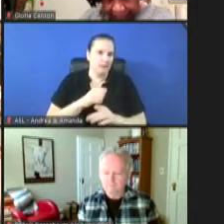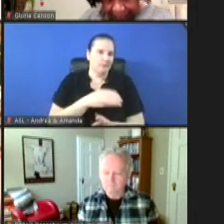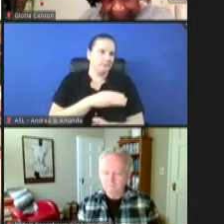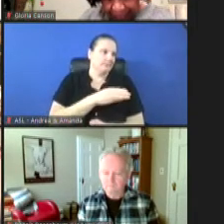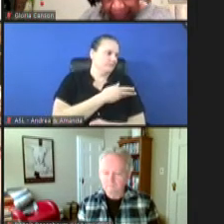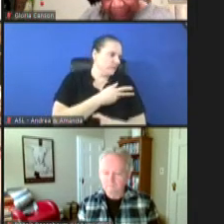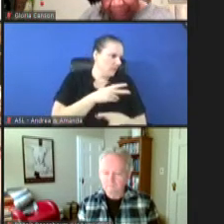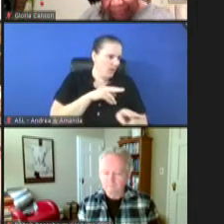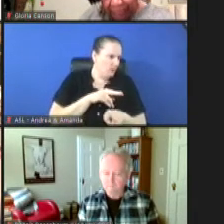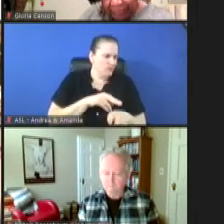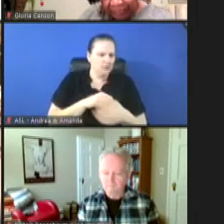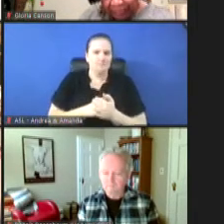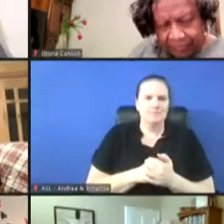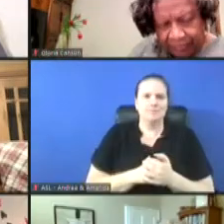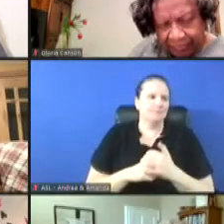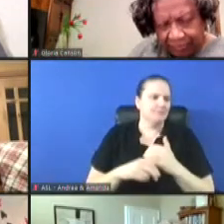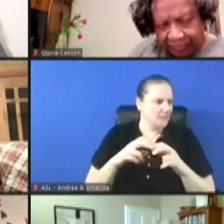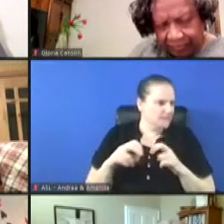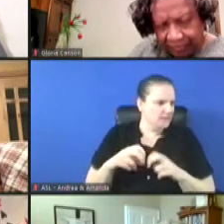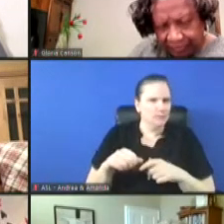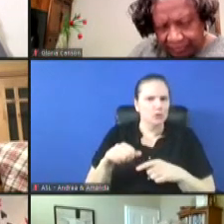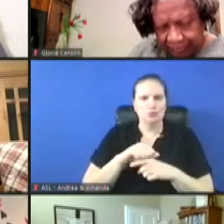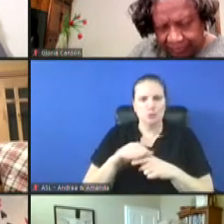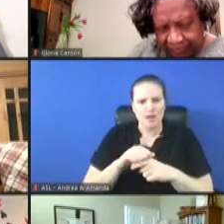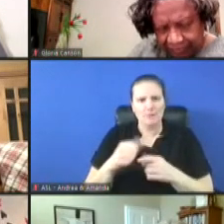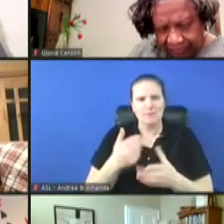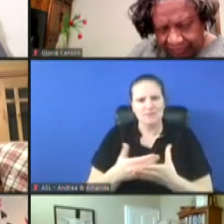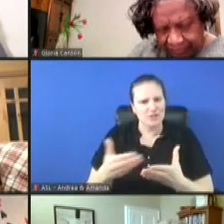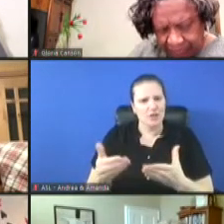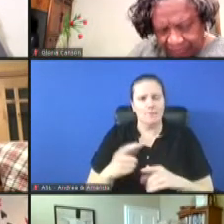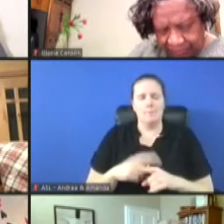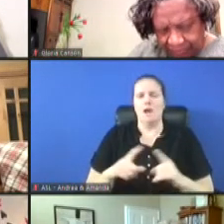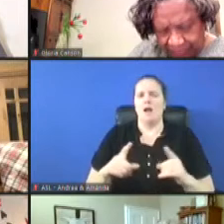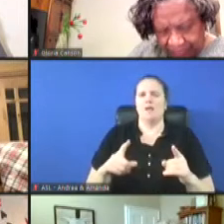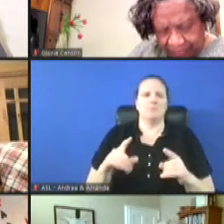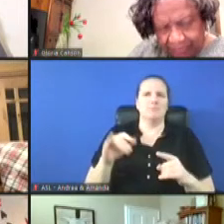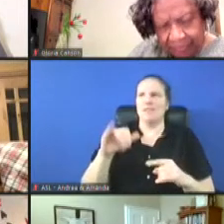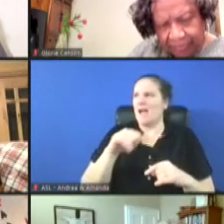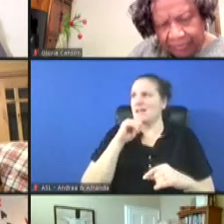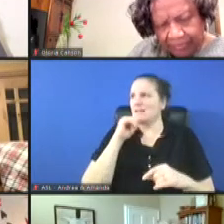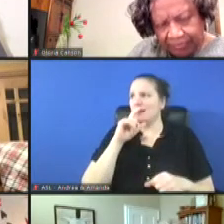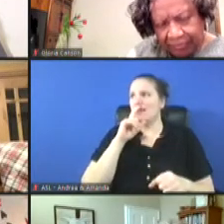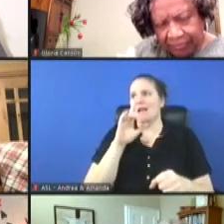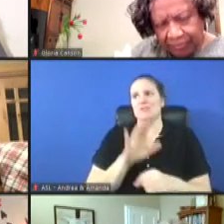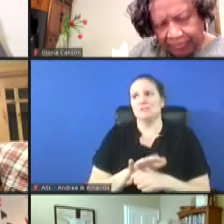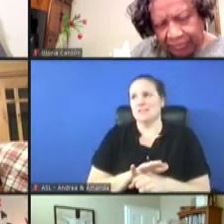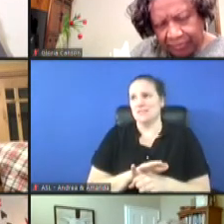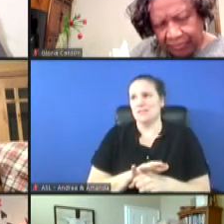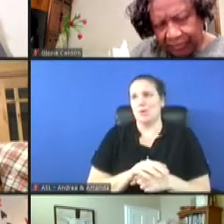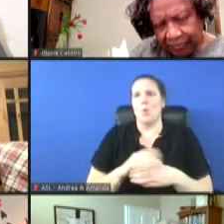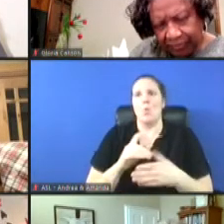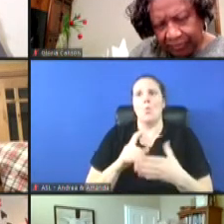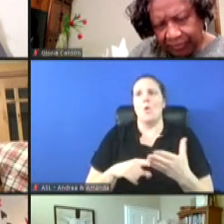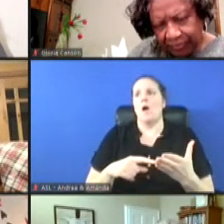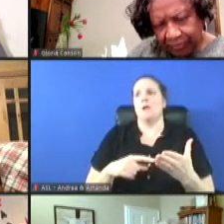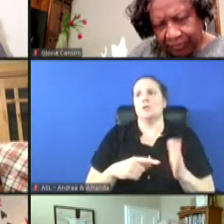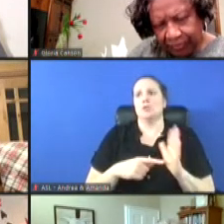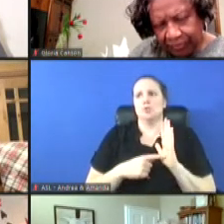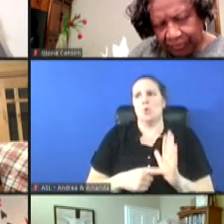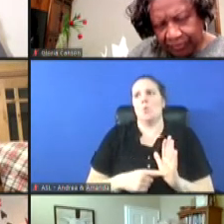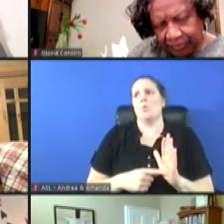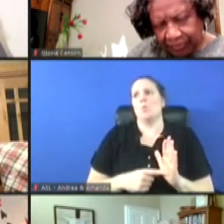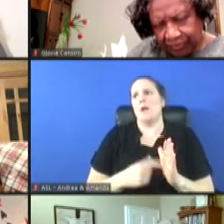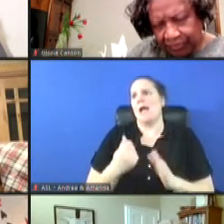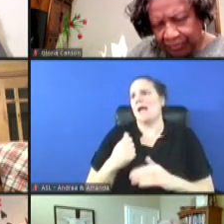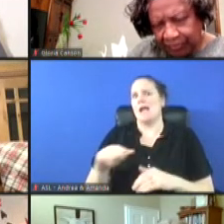or assessments of training materials, but that does not guarantee what is being shown at any